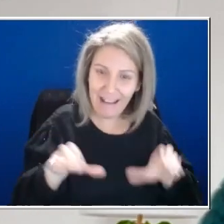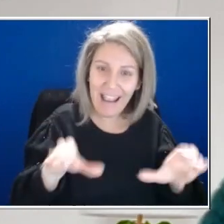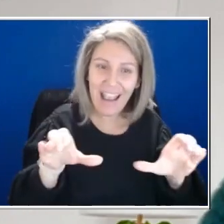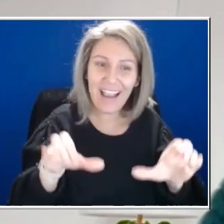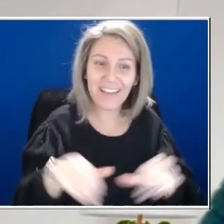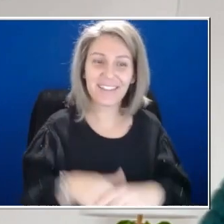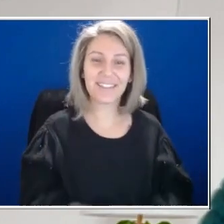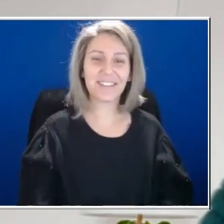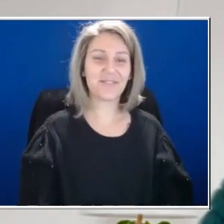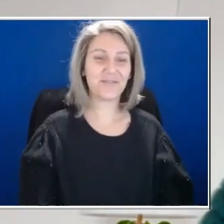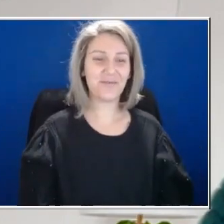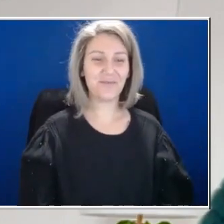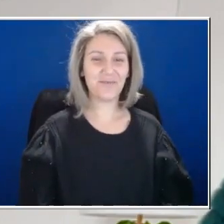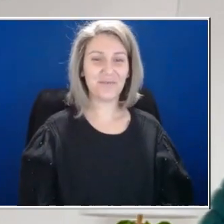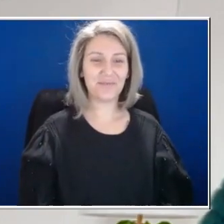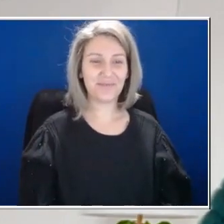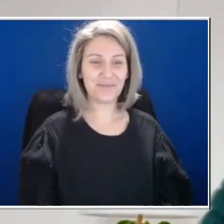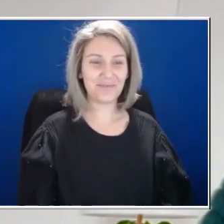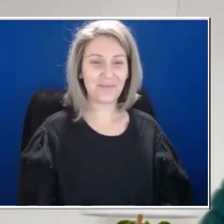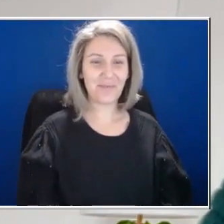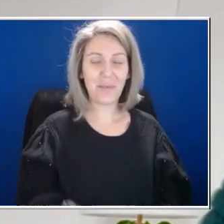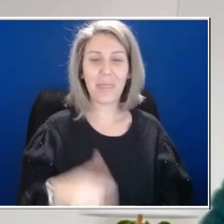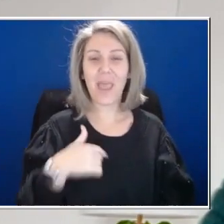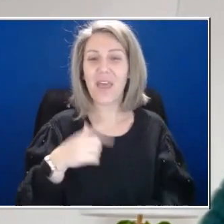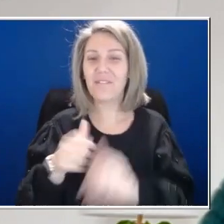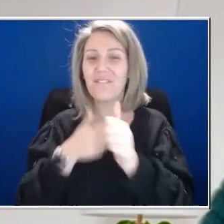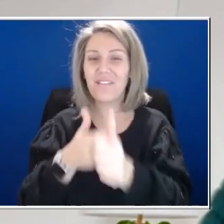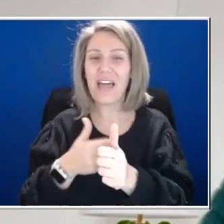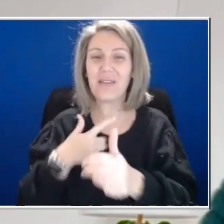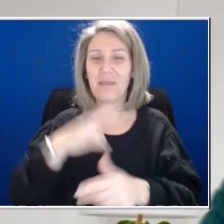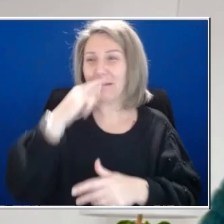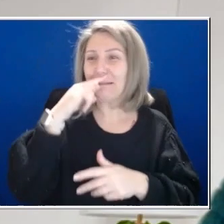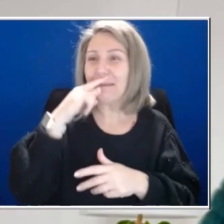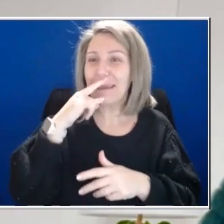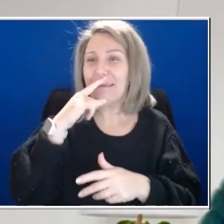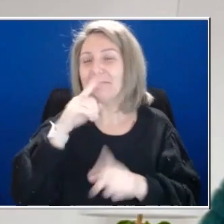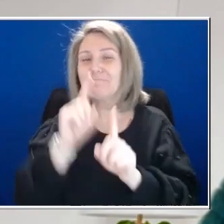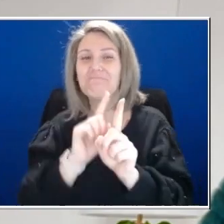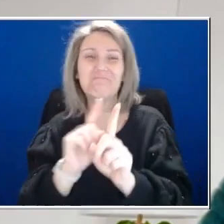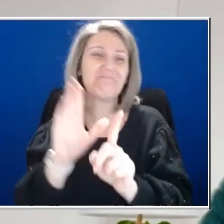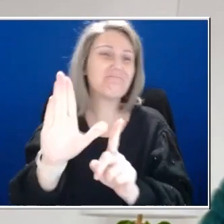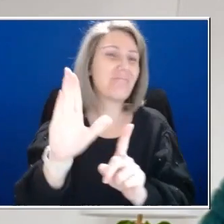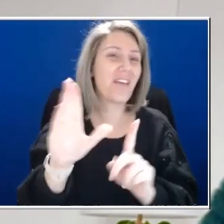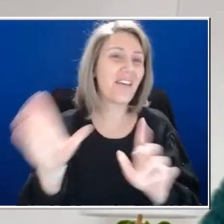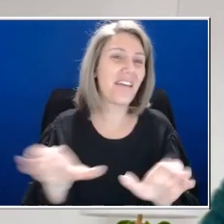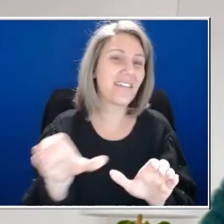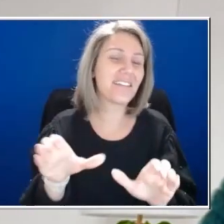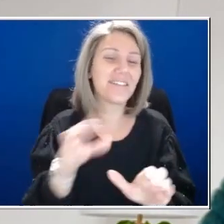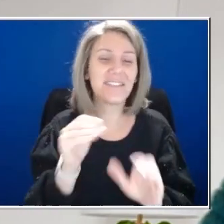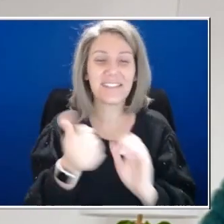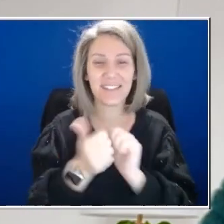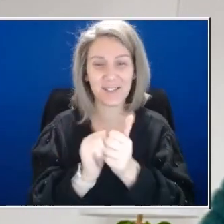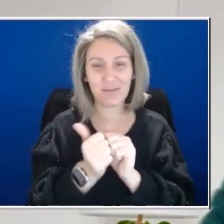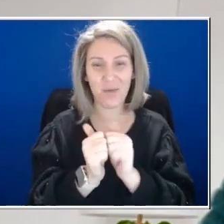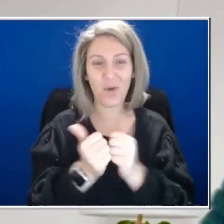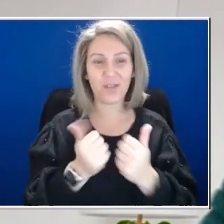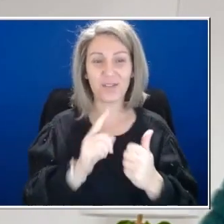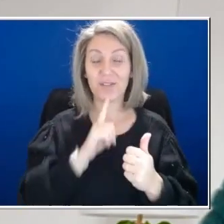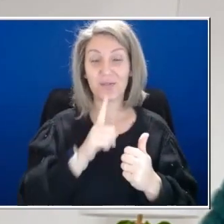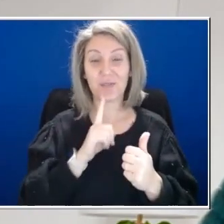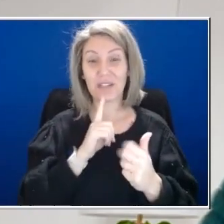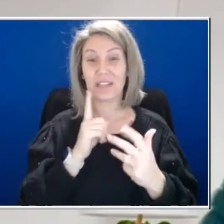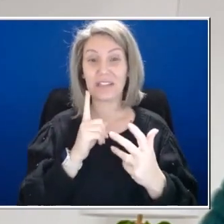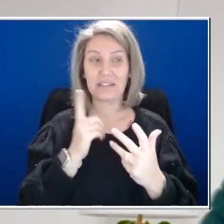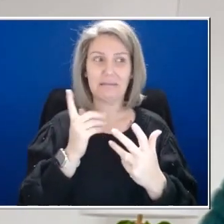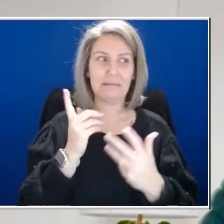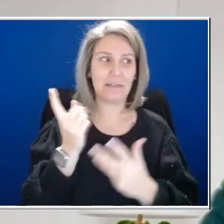to follow my kids around to all their activities and sports. And it's really something that I don't give a second